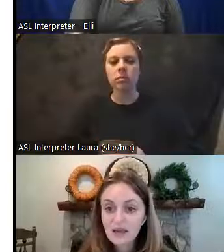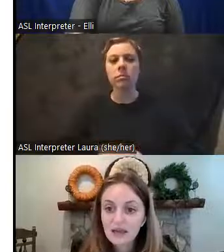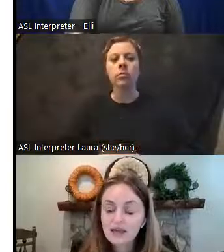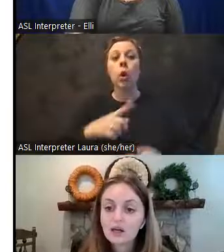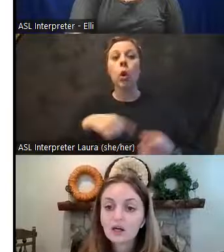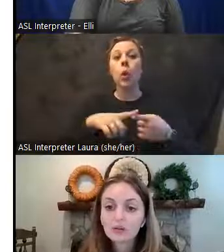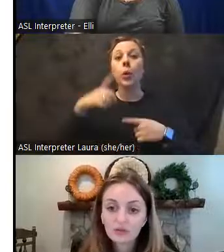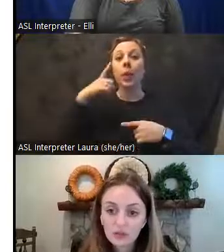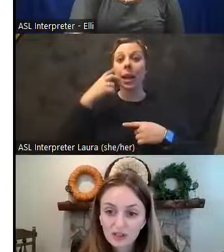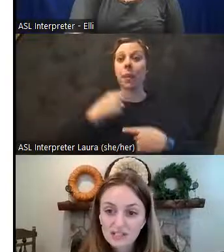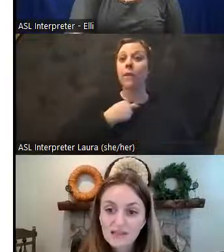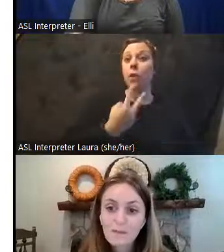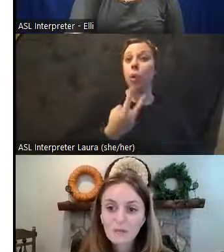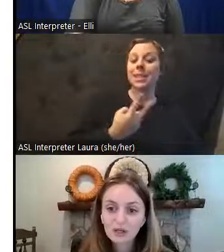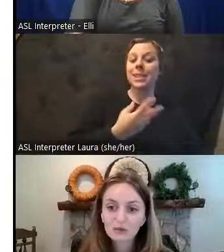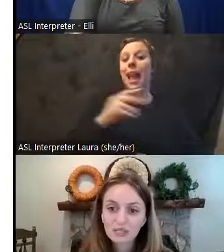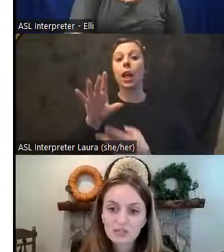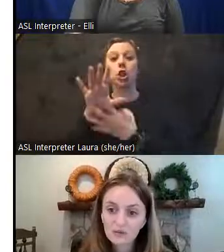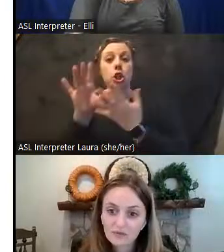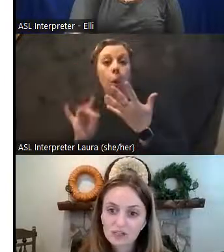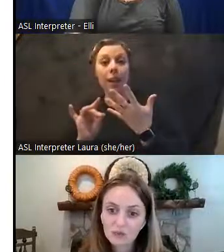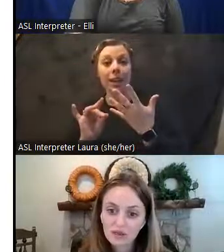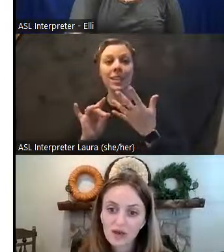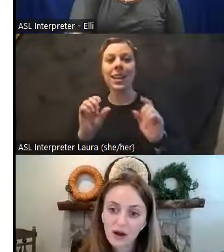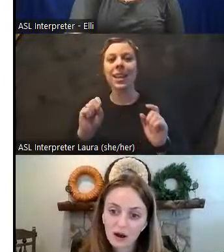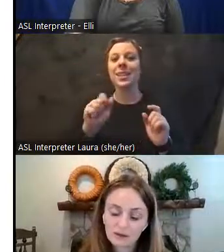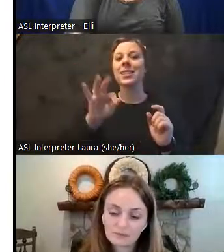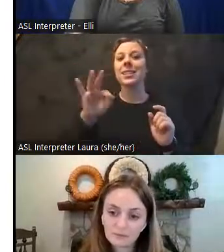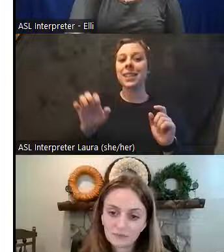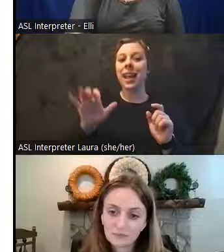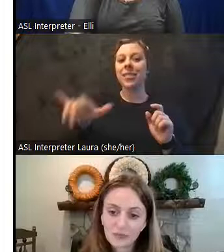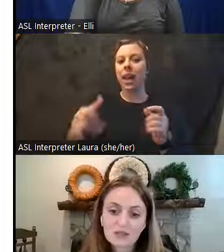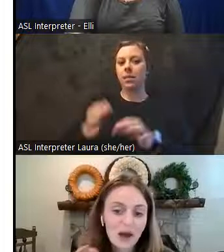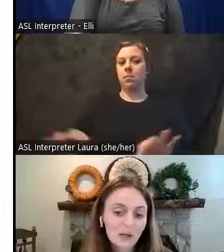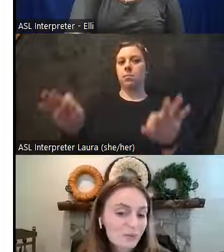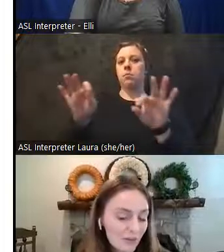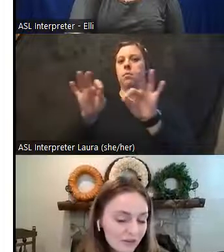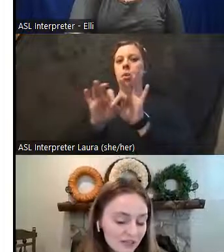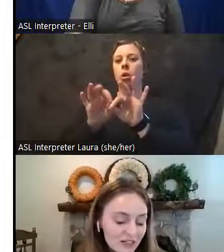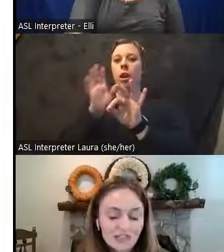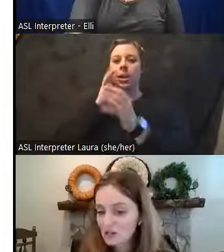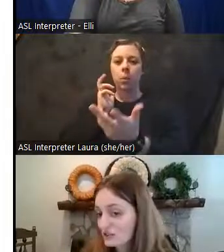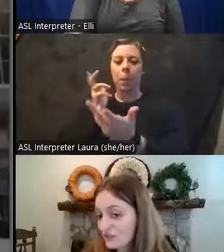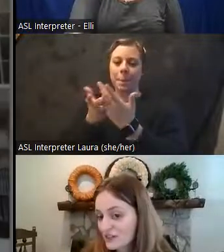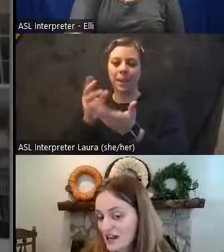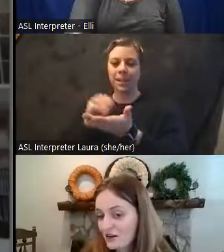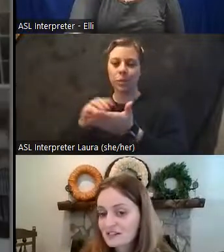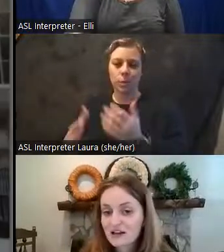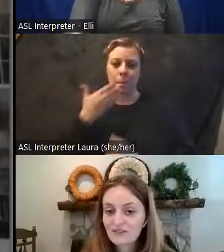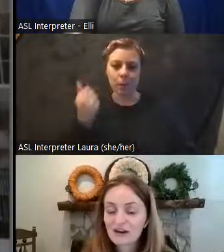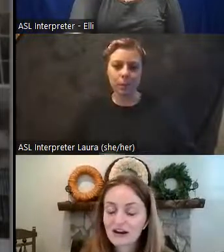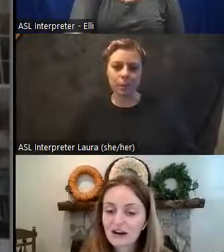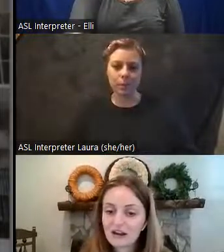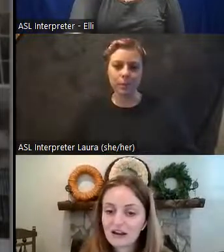to make referrals that better meet survivors where they are. I'm going to pop it over to Dr. Volz now